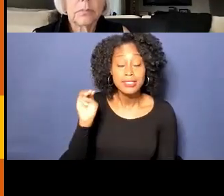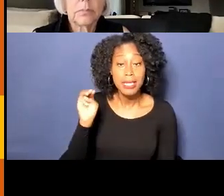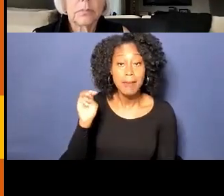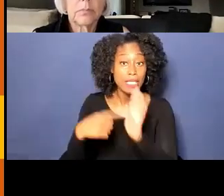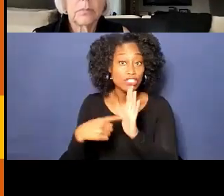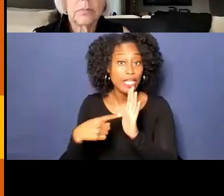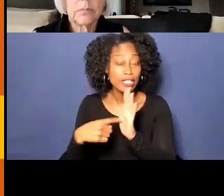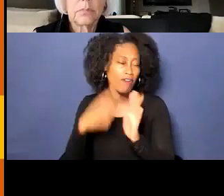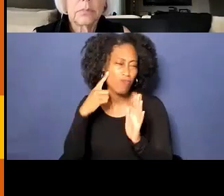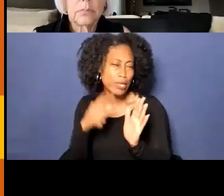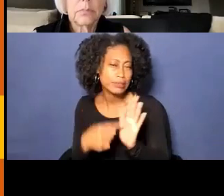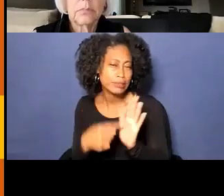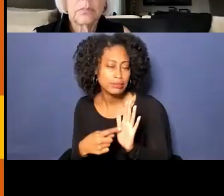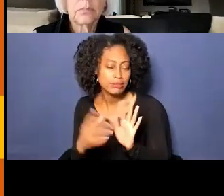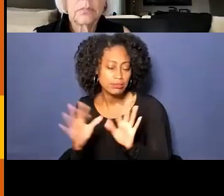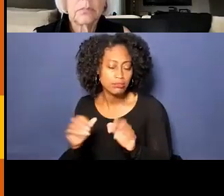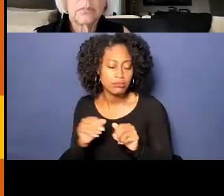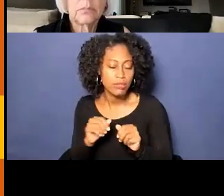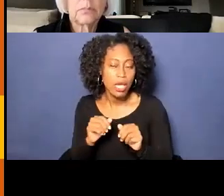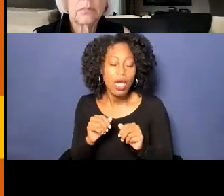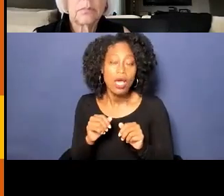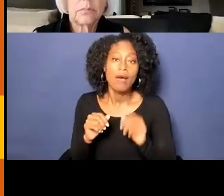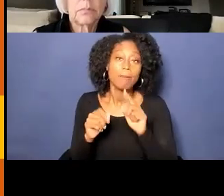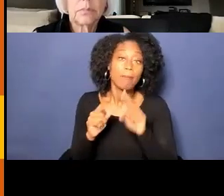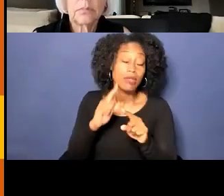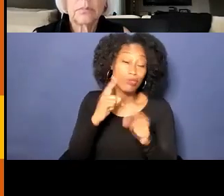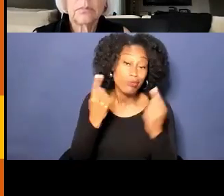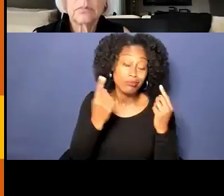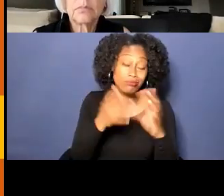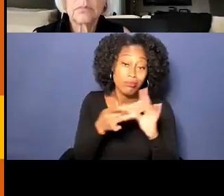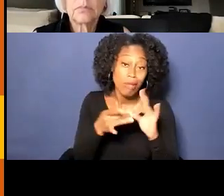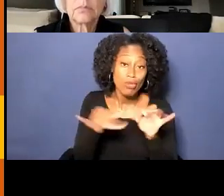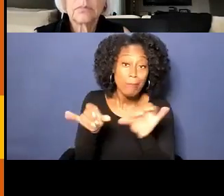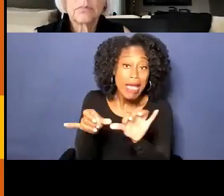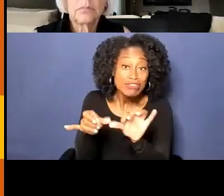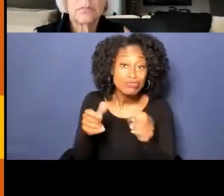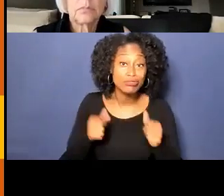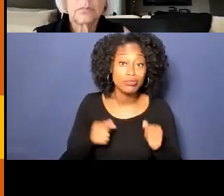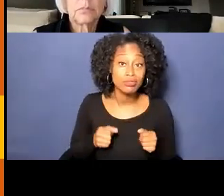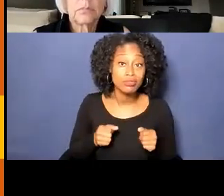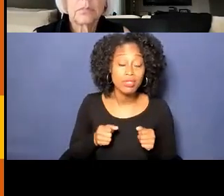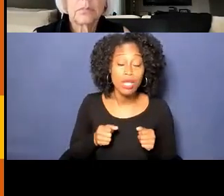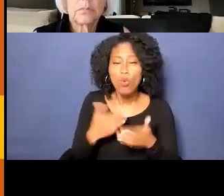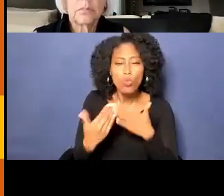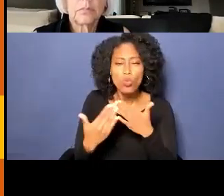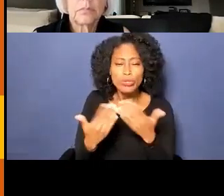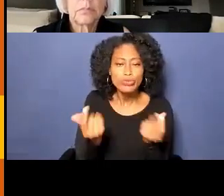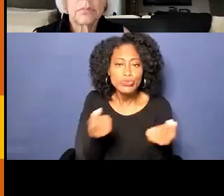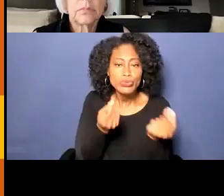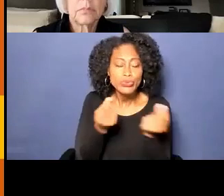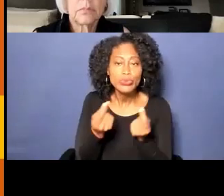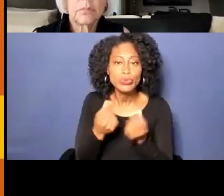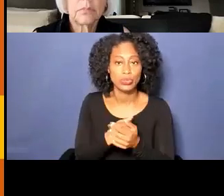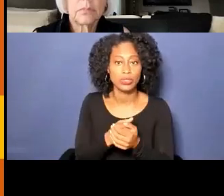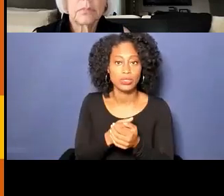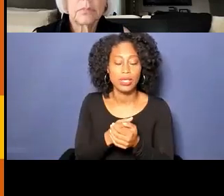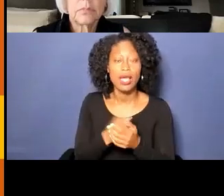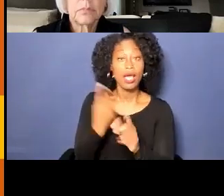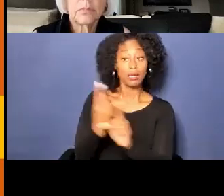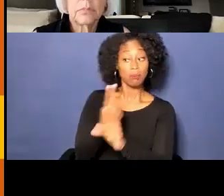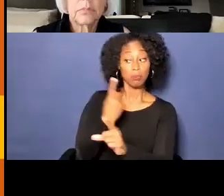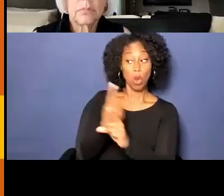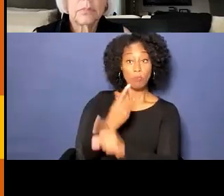important. I already said some things about your measures that you're using. That also, and the appropriateness of the